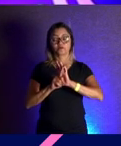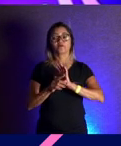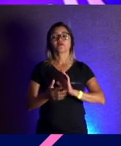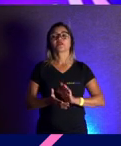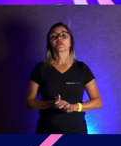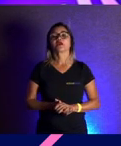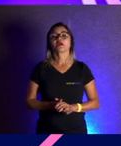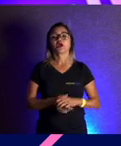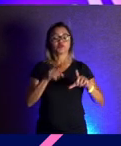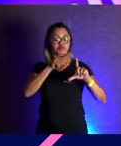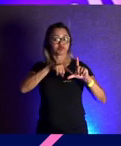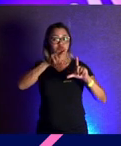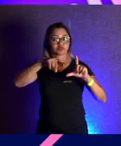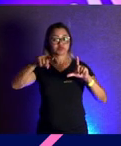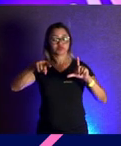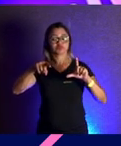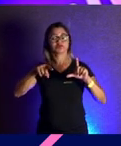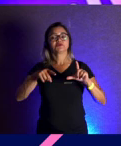be